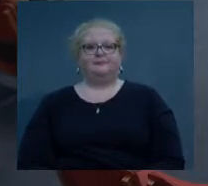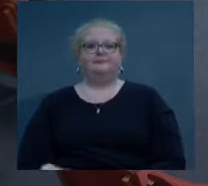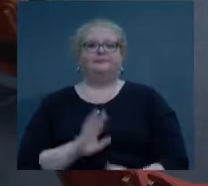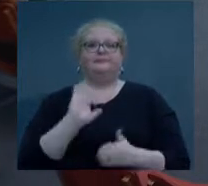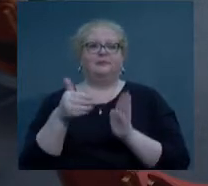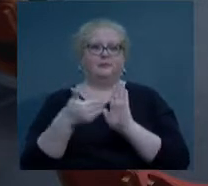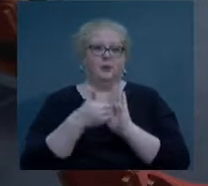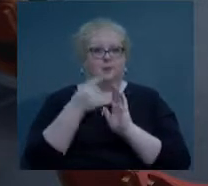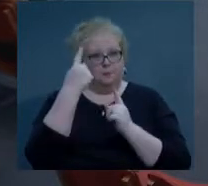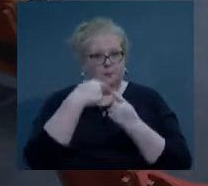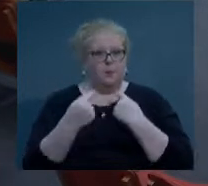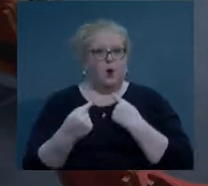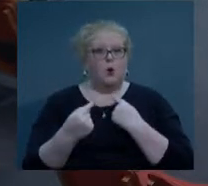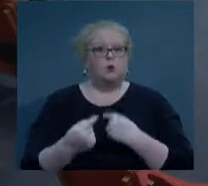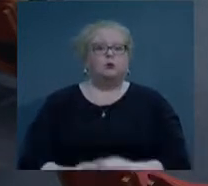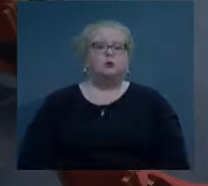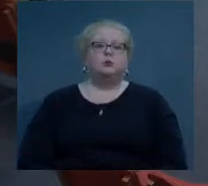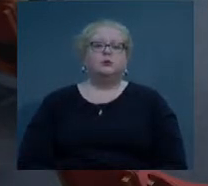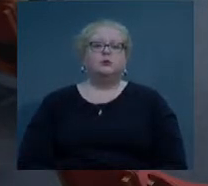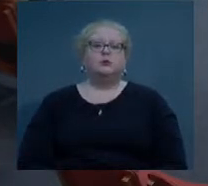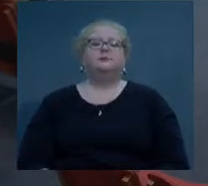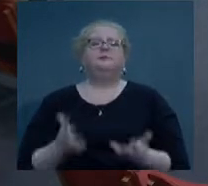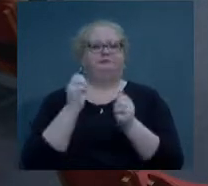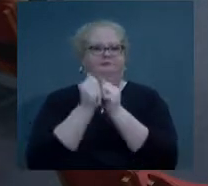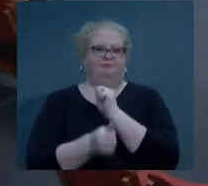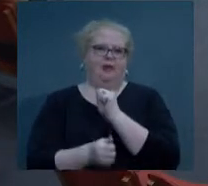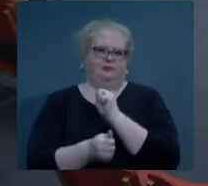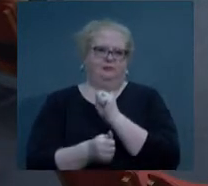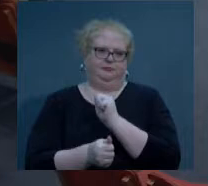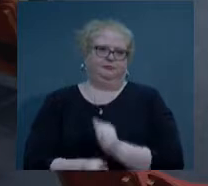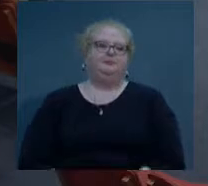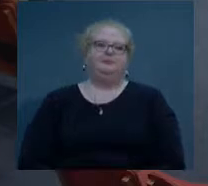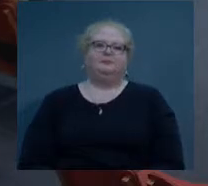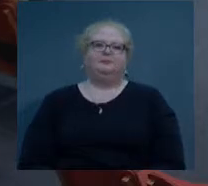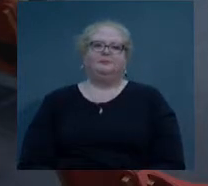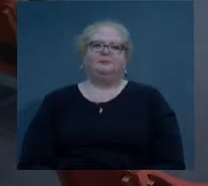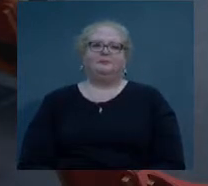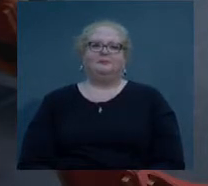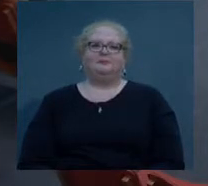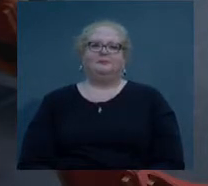Those opposed? Motion passes.